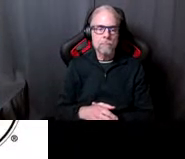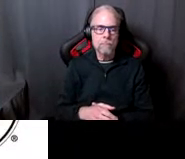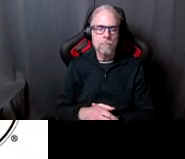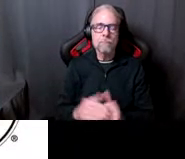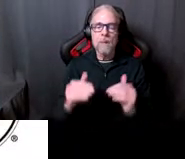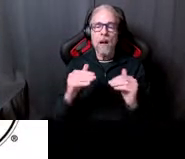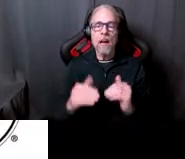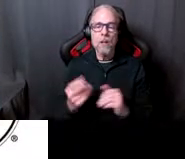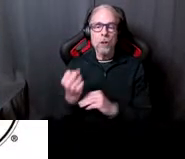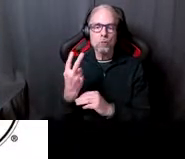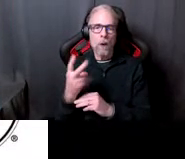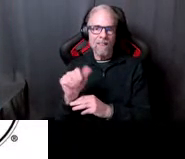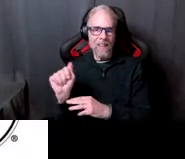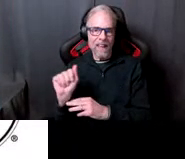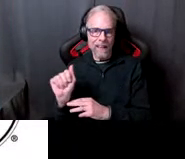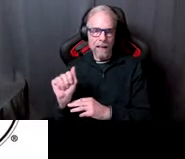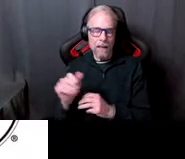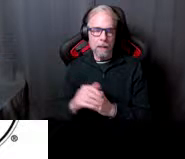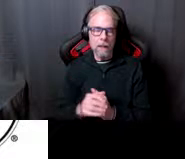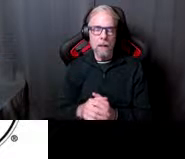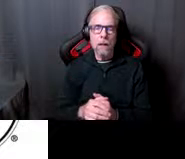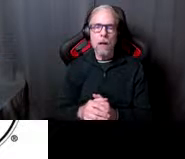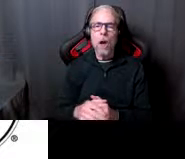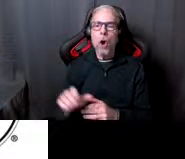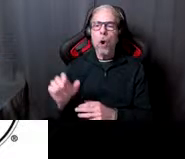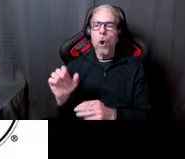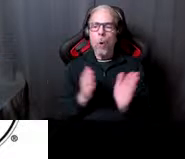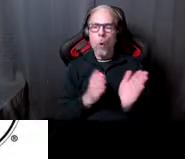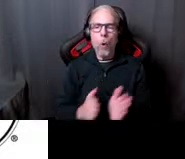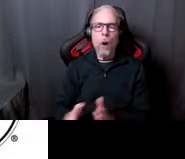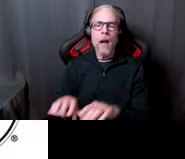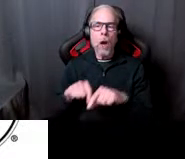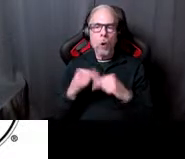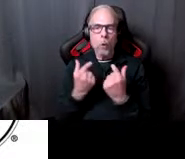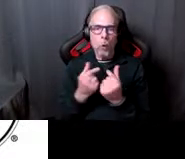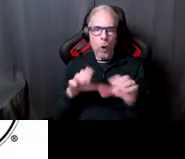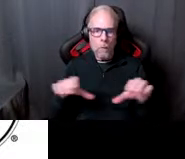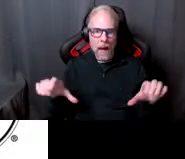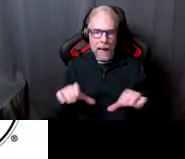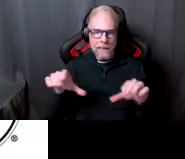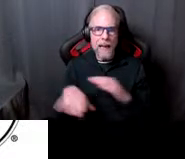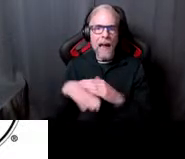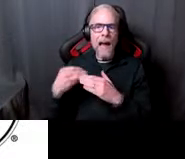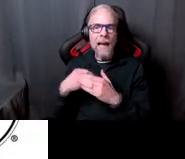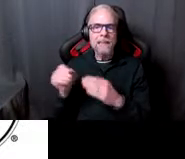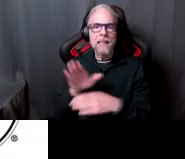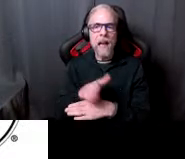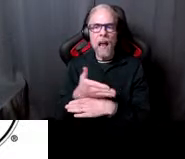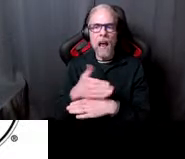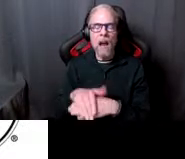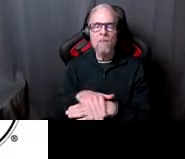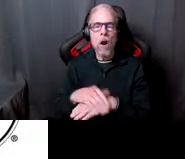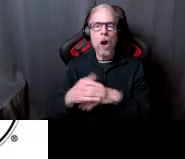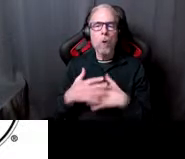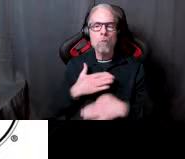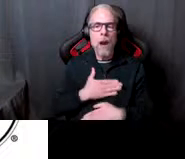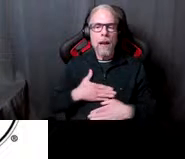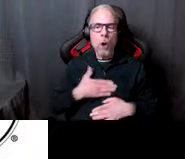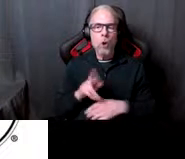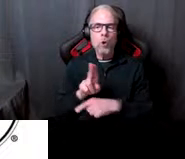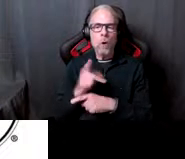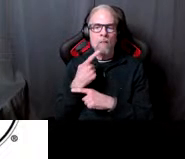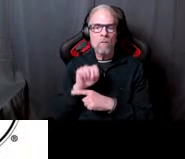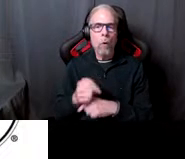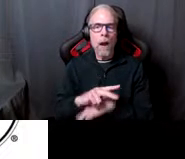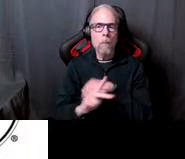Under 12A is an organized group activity outside average recreational use for a park